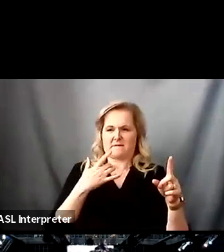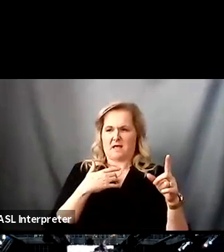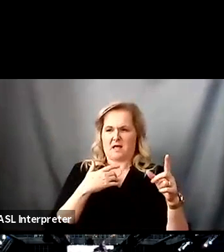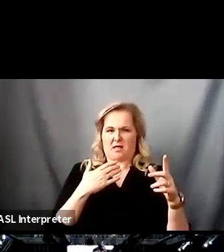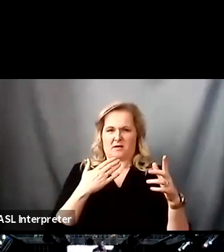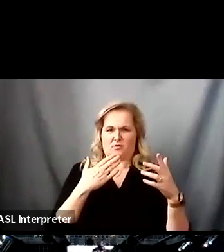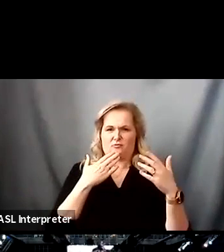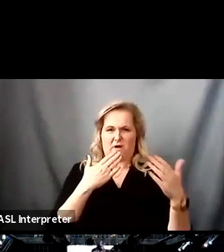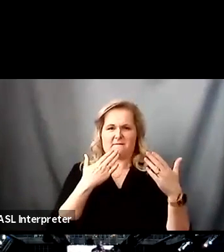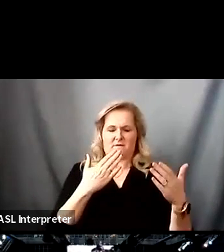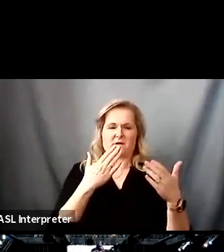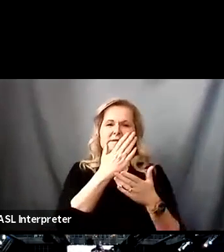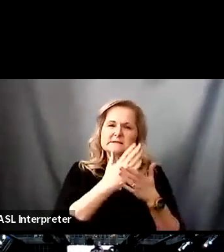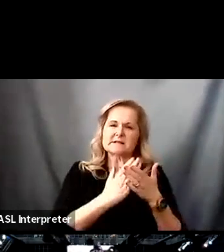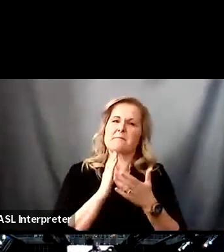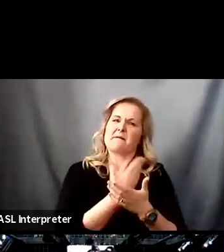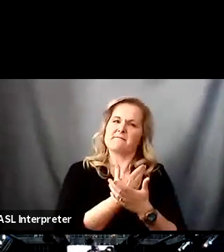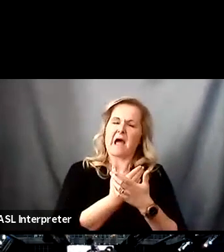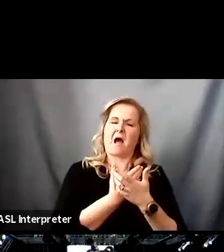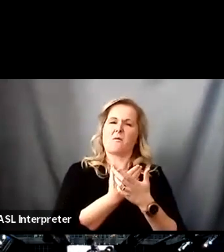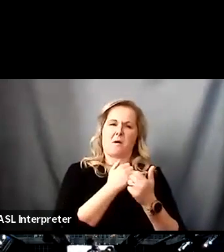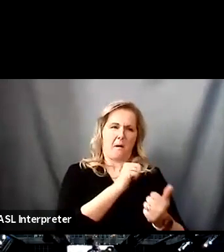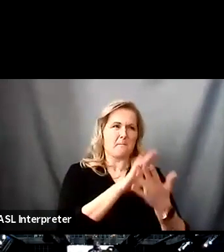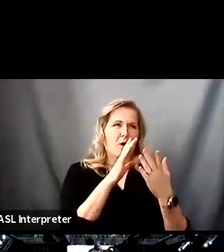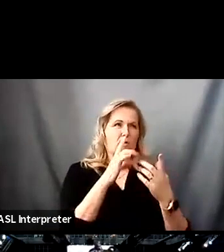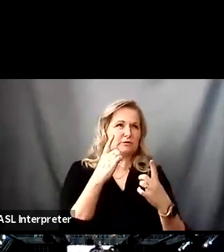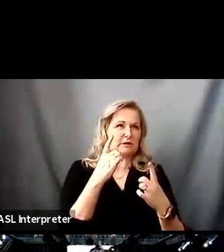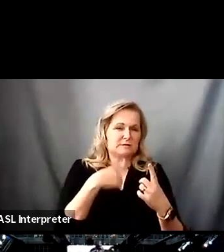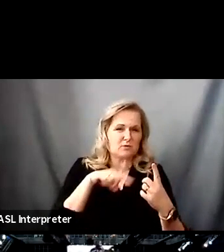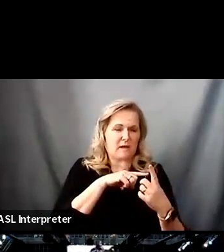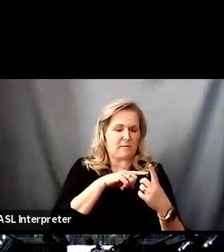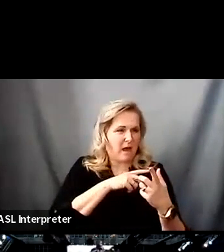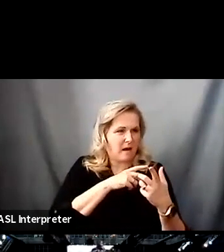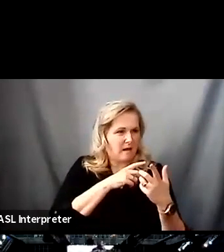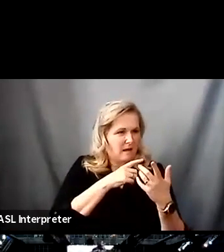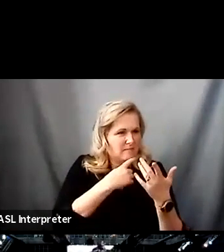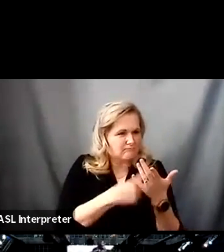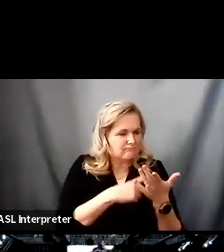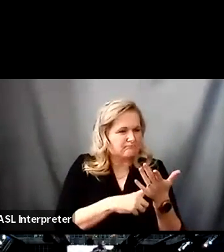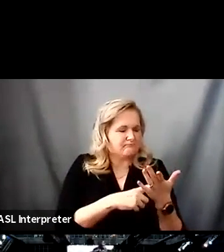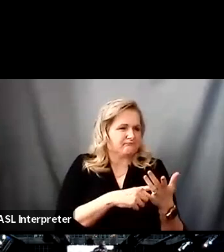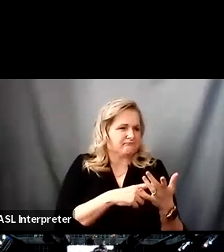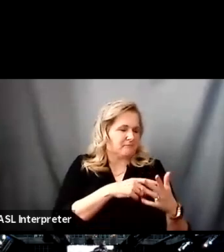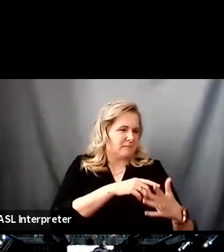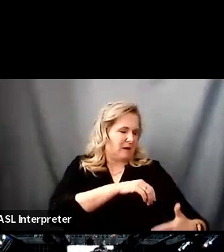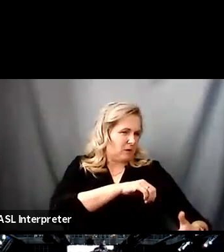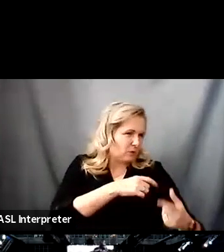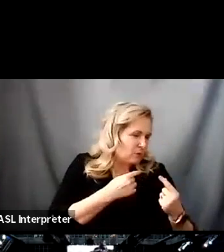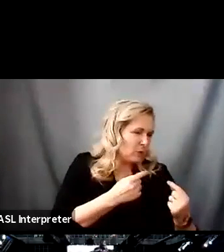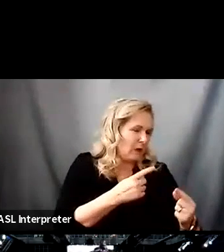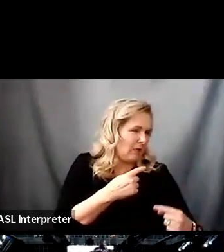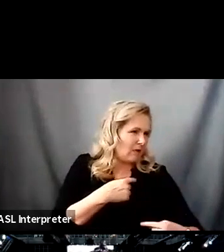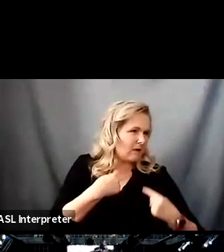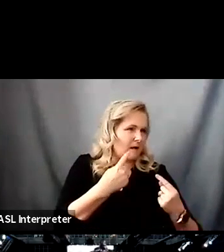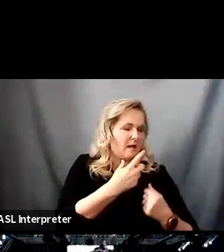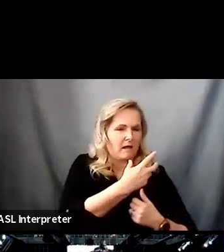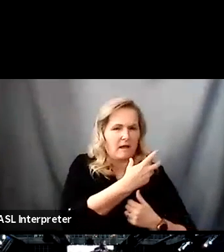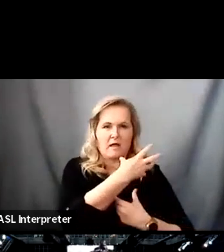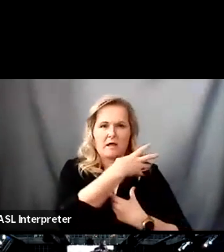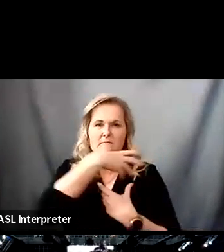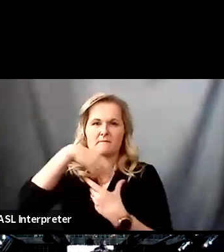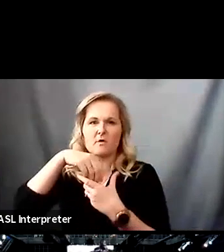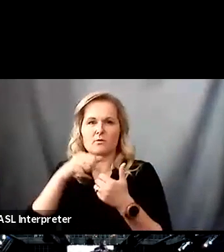some of the practices that we've been leaning and learning into collectively and the practices that we bring into this work respectively